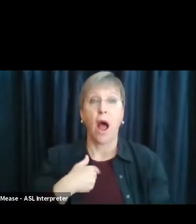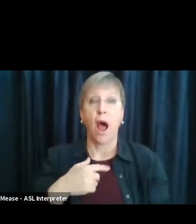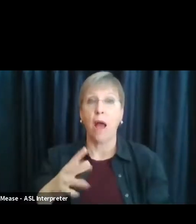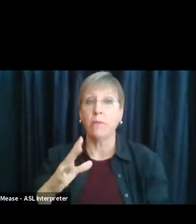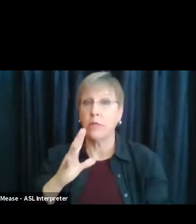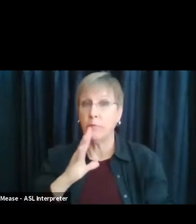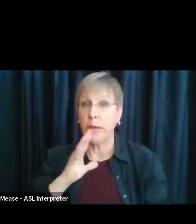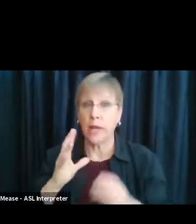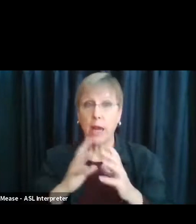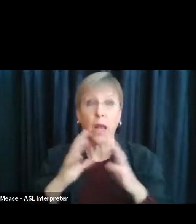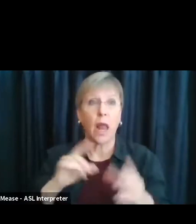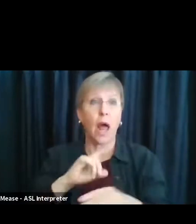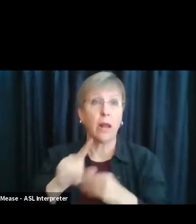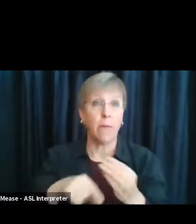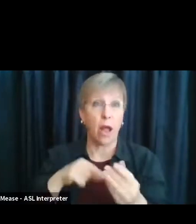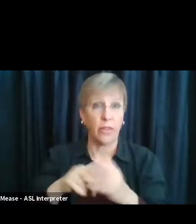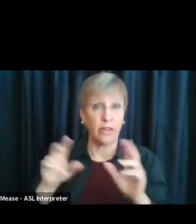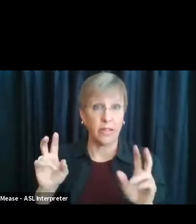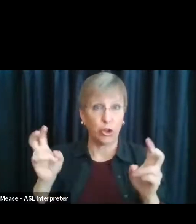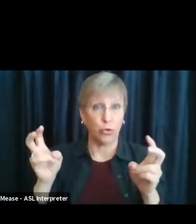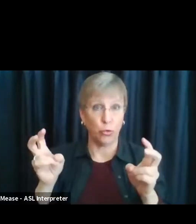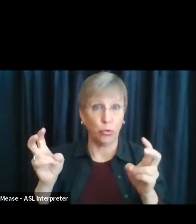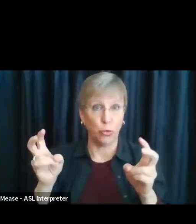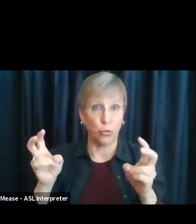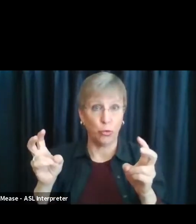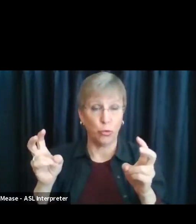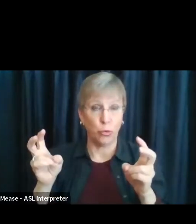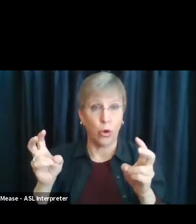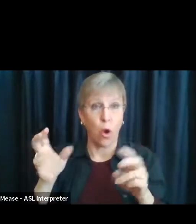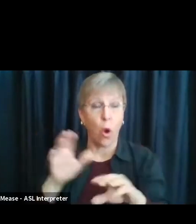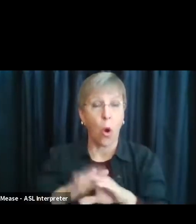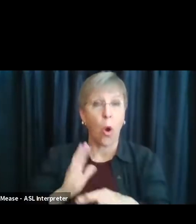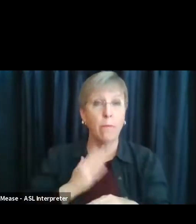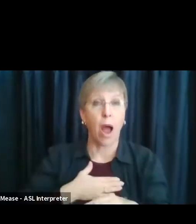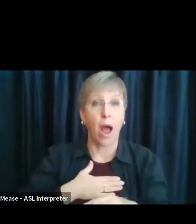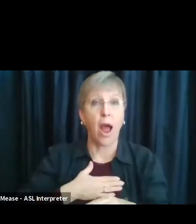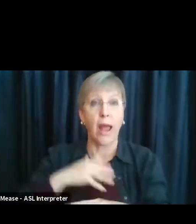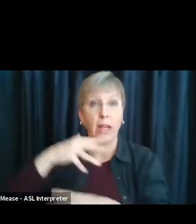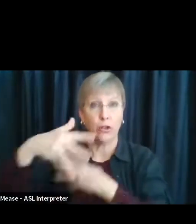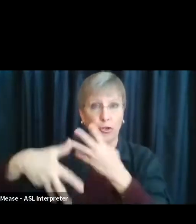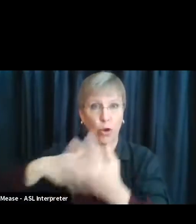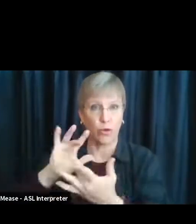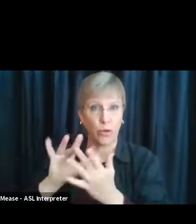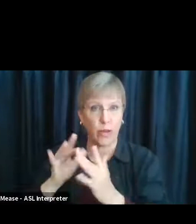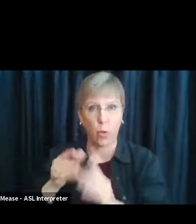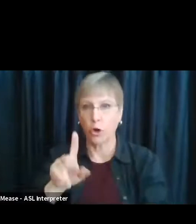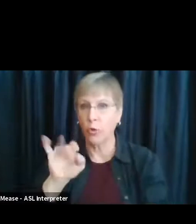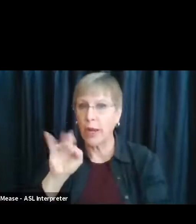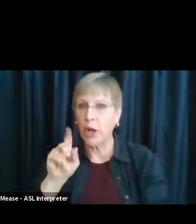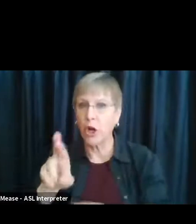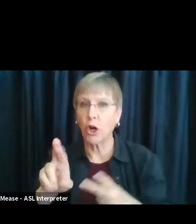lot about this matter on my social networks, on Twitter, on